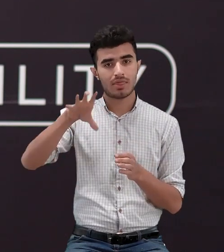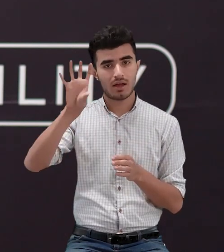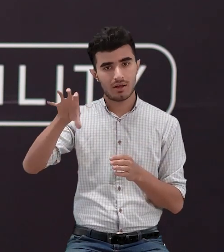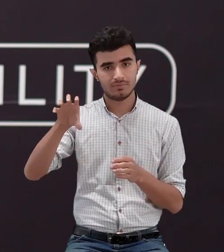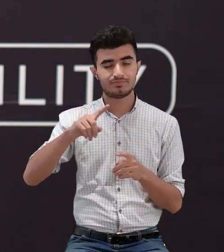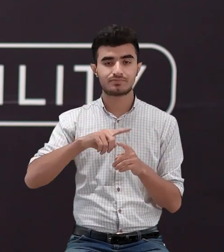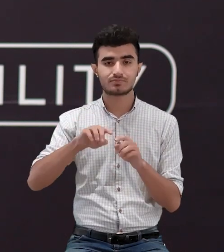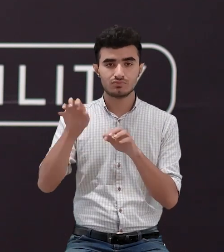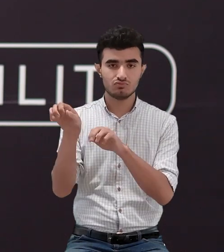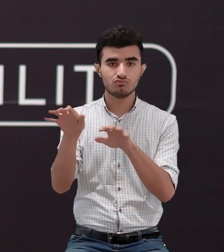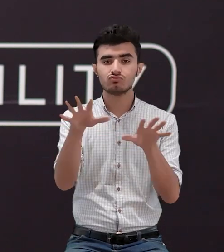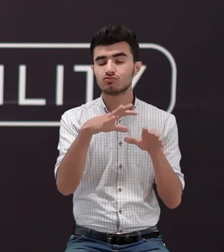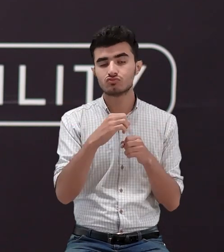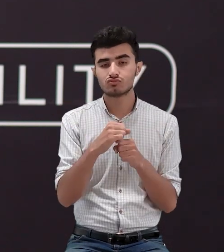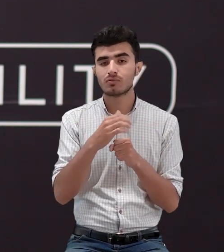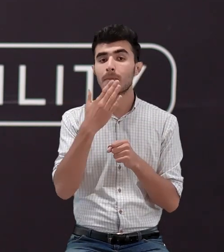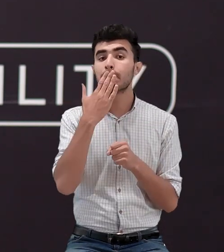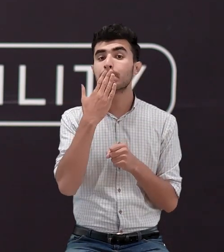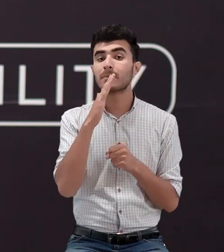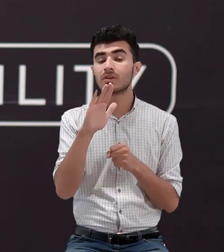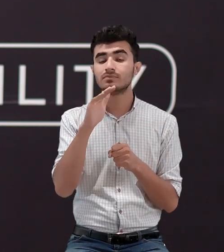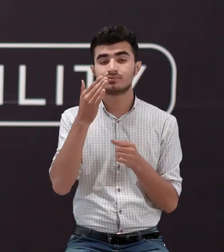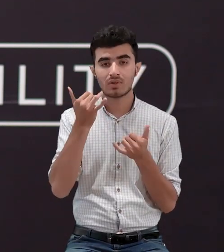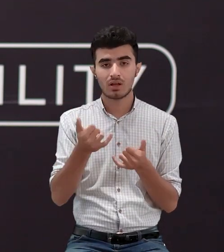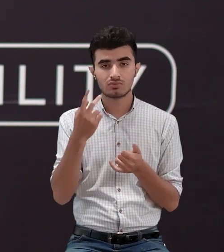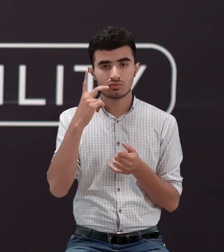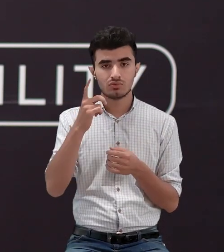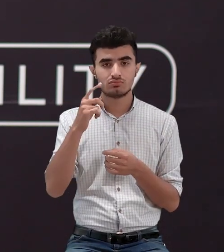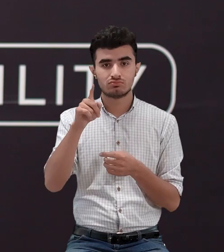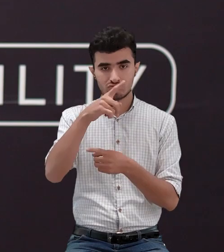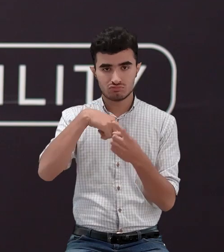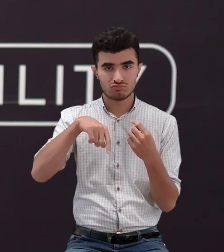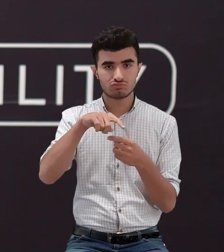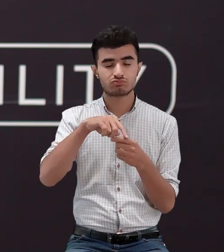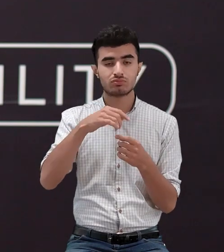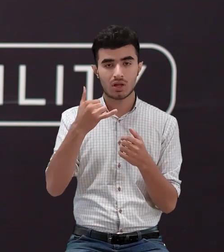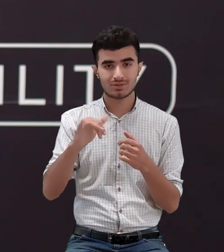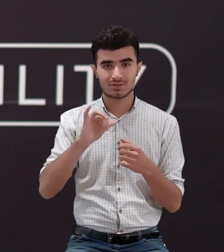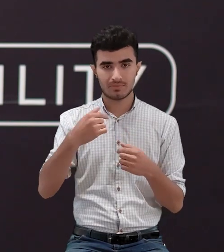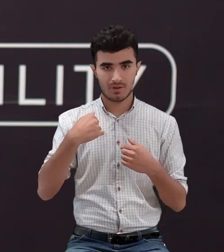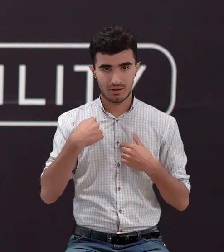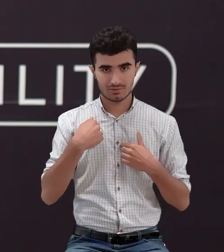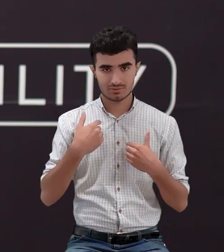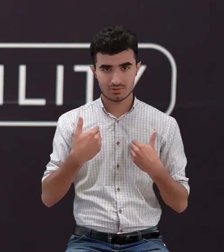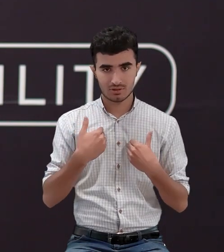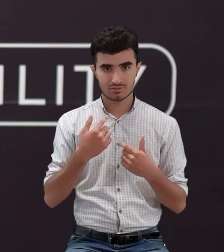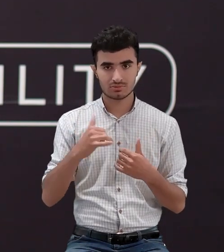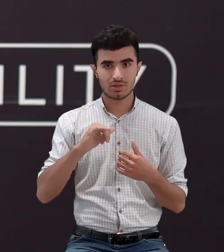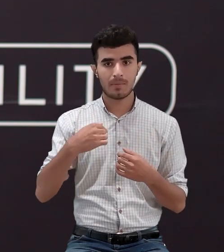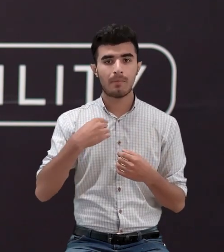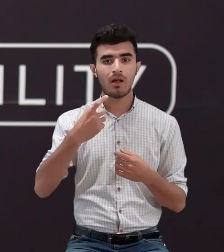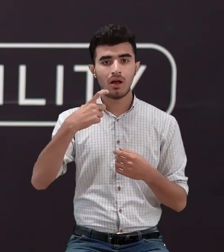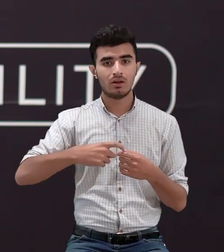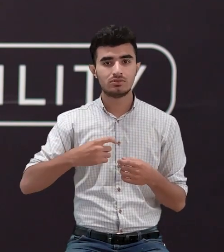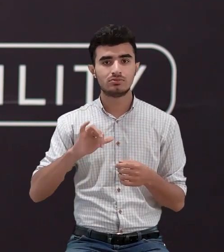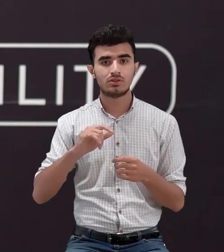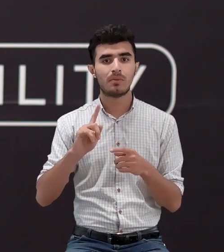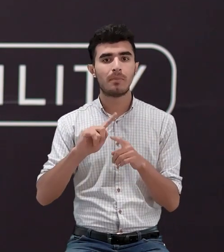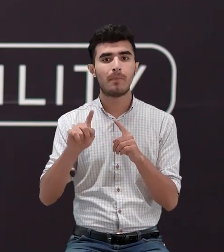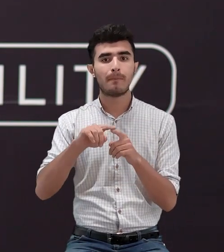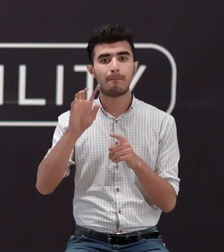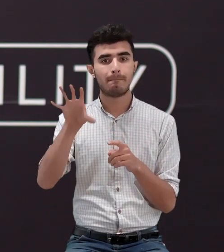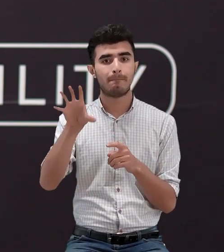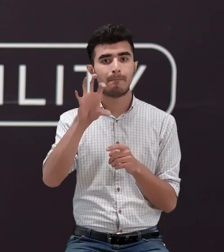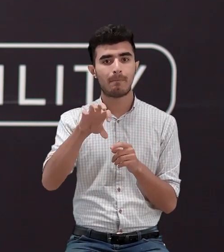A society that is circled all around individuals who are like us. So for autistic individuals, this